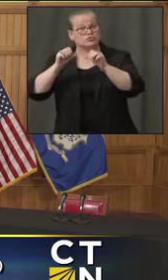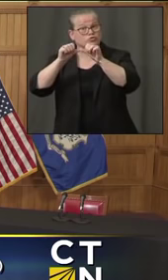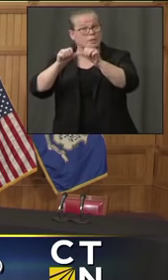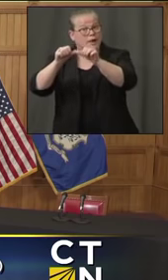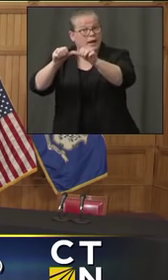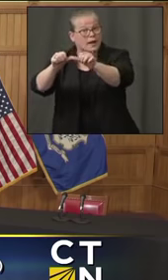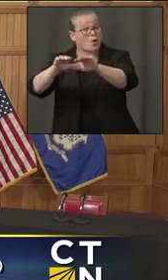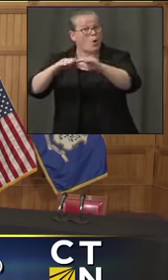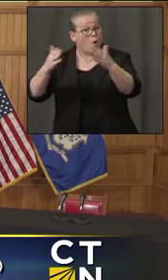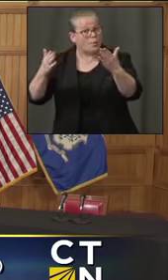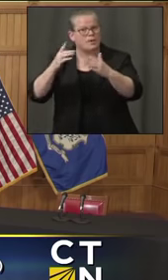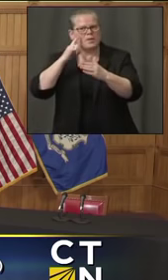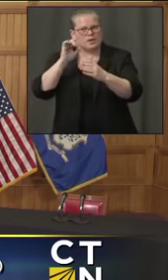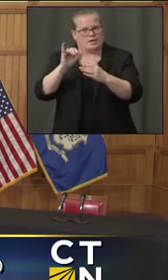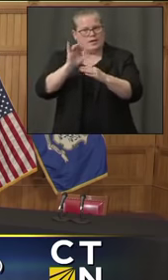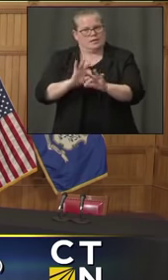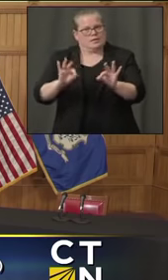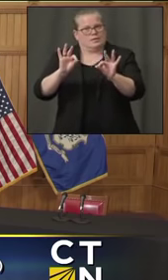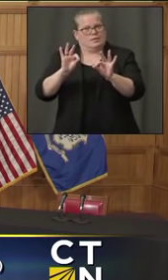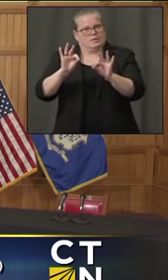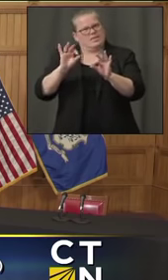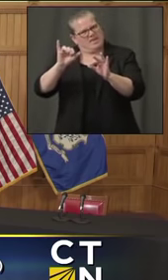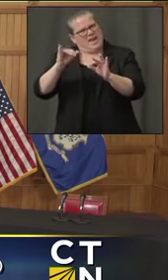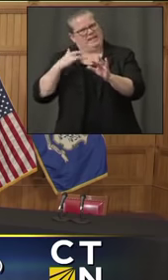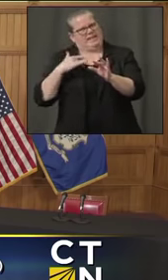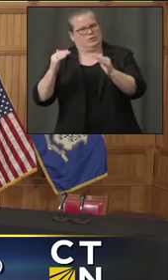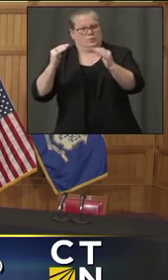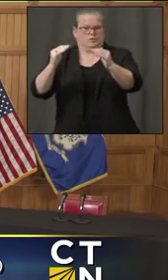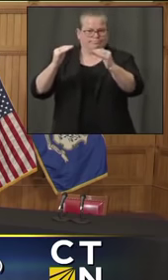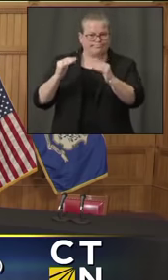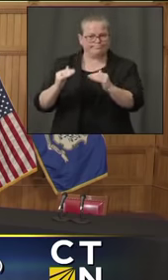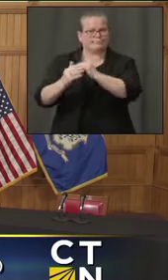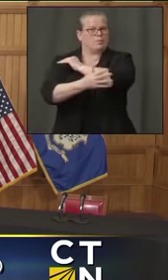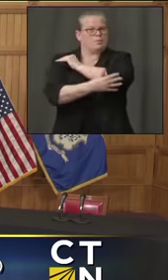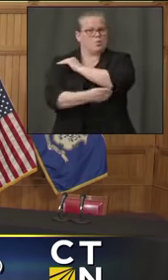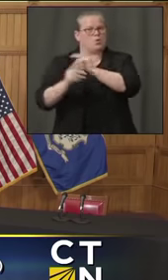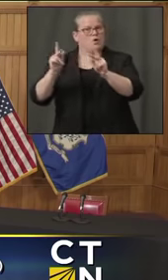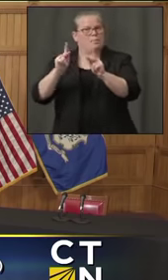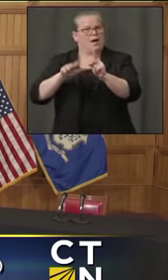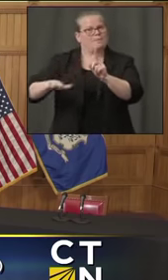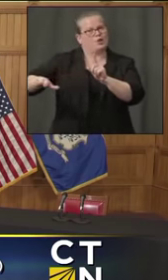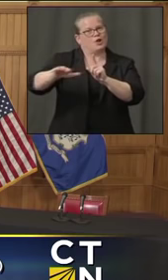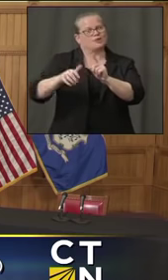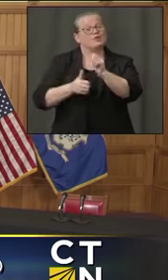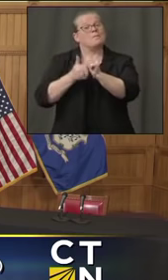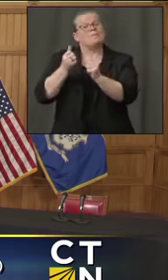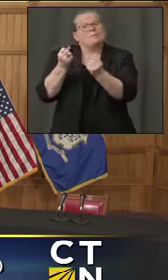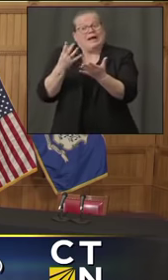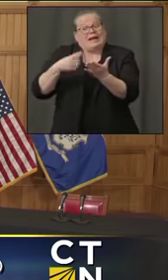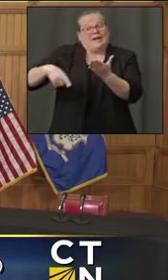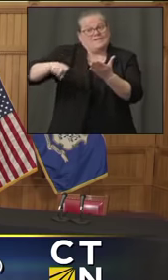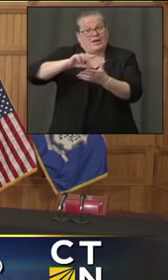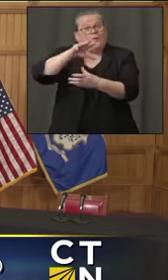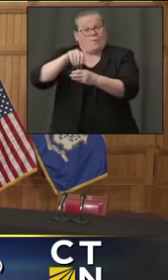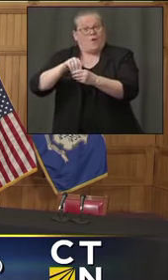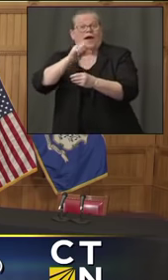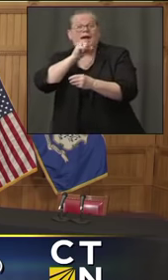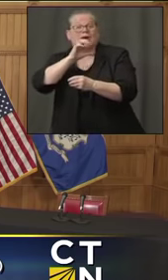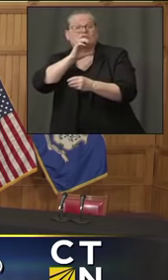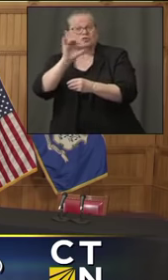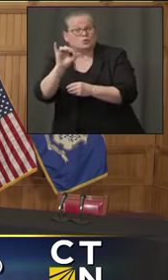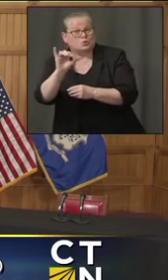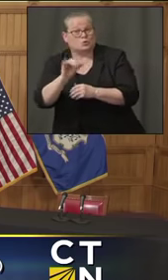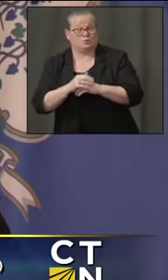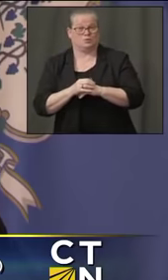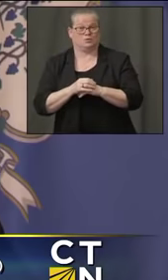of the vulnerable population, because most of them are part of the elder community. Yeah, no, thank